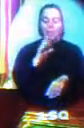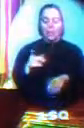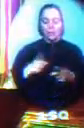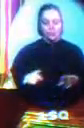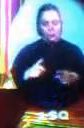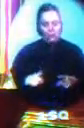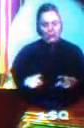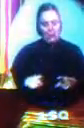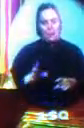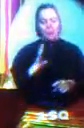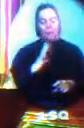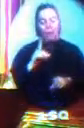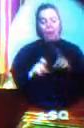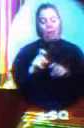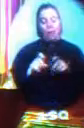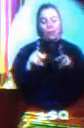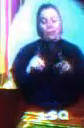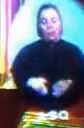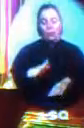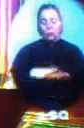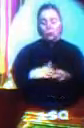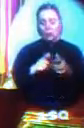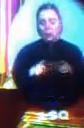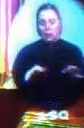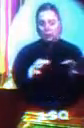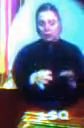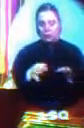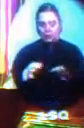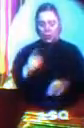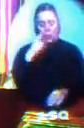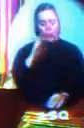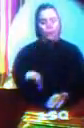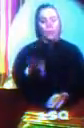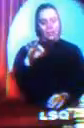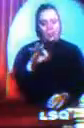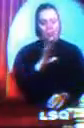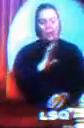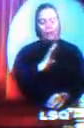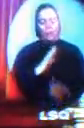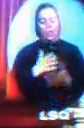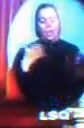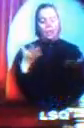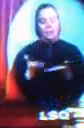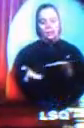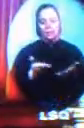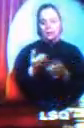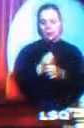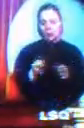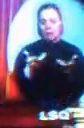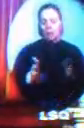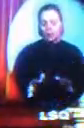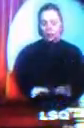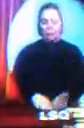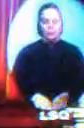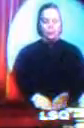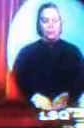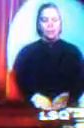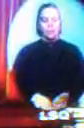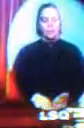The official language investigators have noted very high levels of service availability.